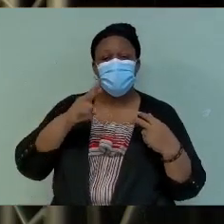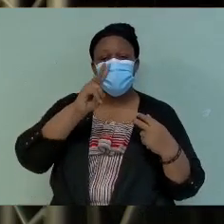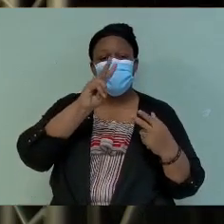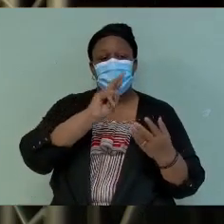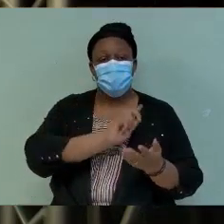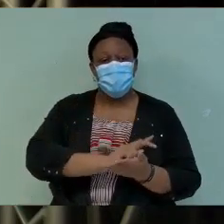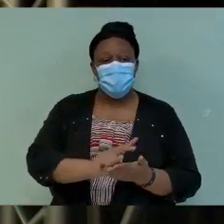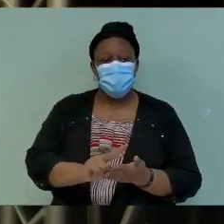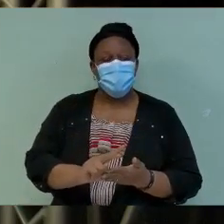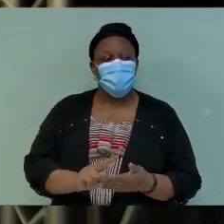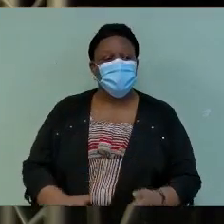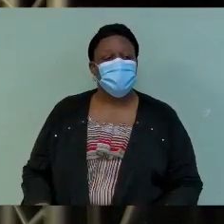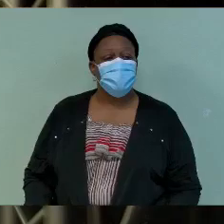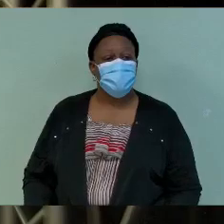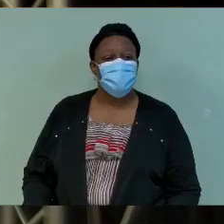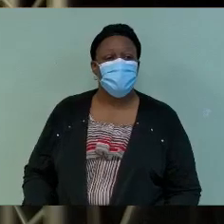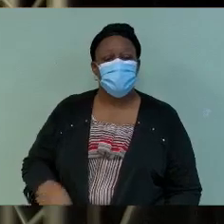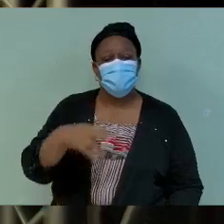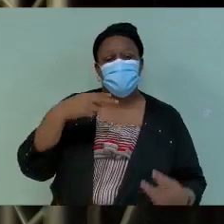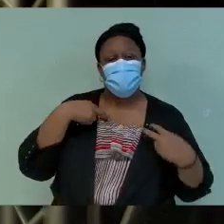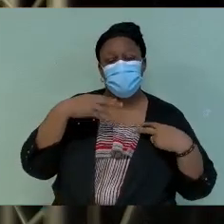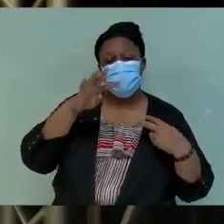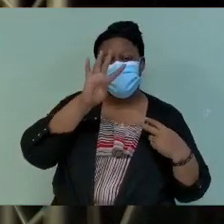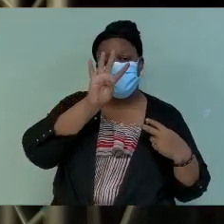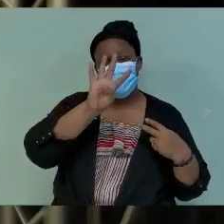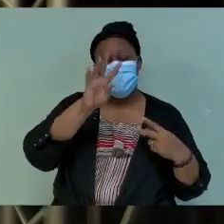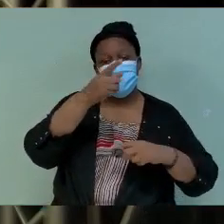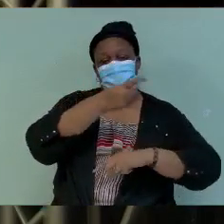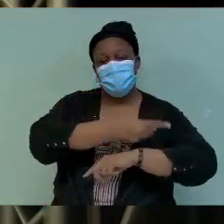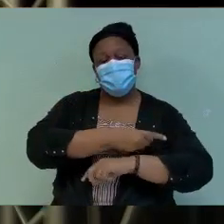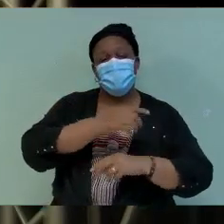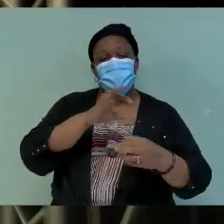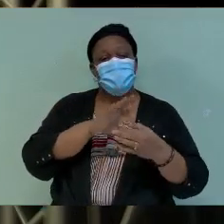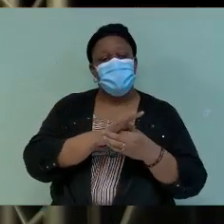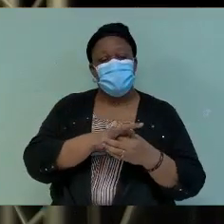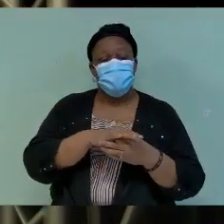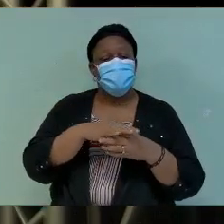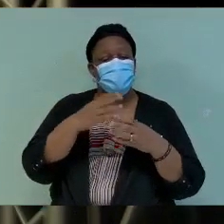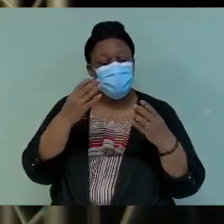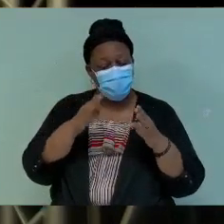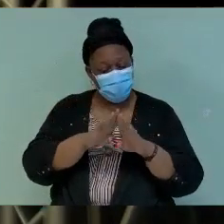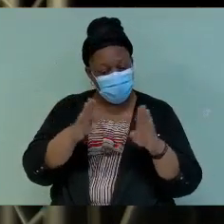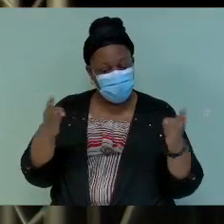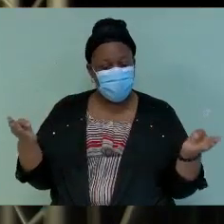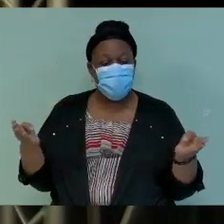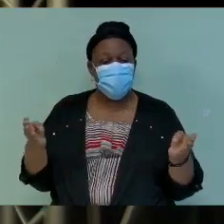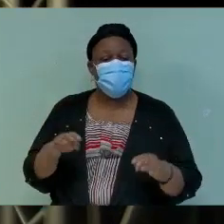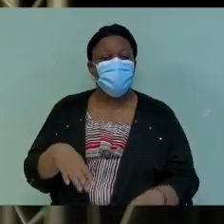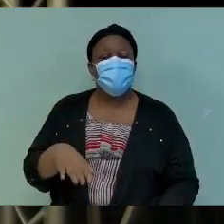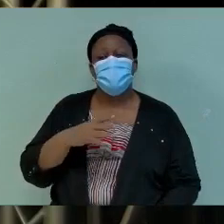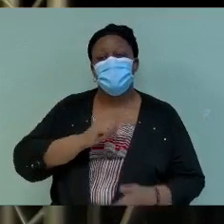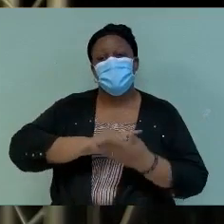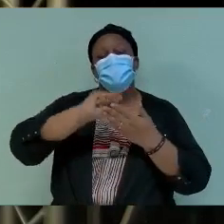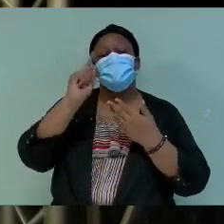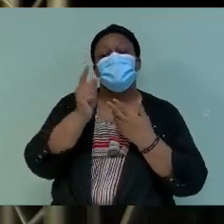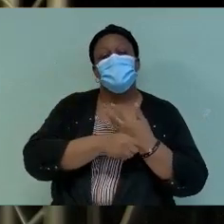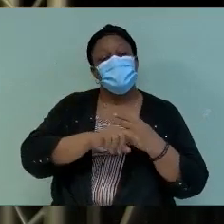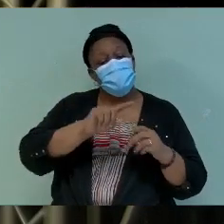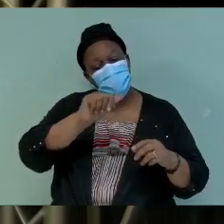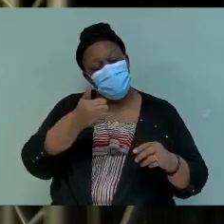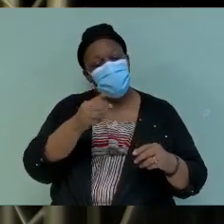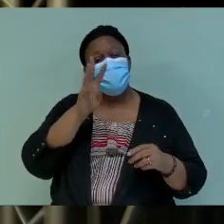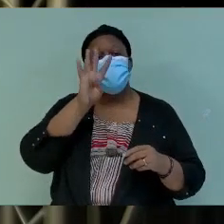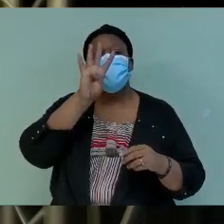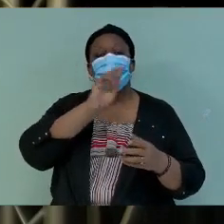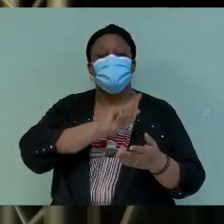for the week coming up, we have 4 days of normal activity, and the following week, we have another 4 days. And at the end of